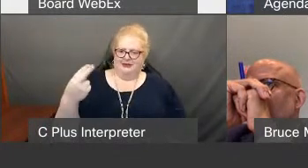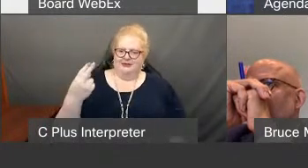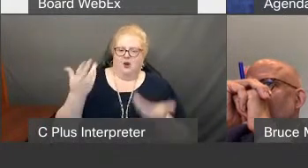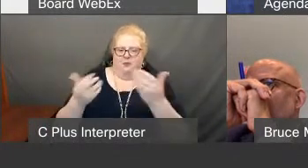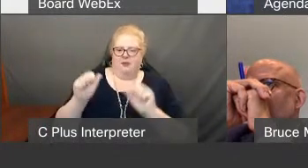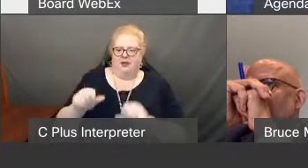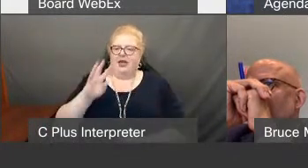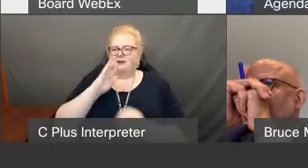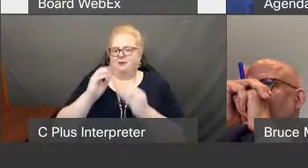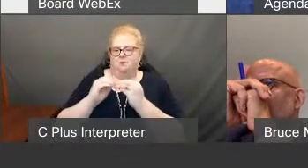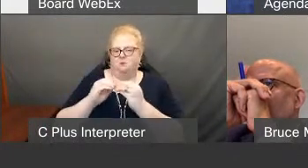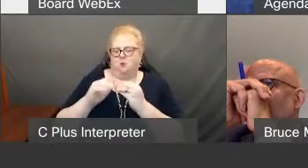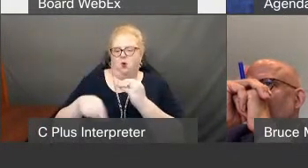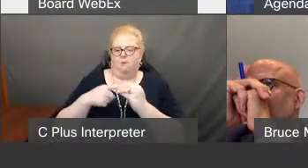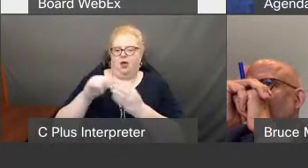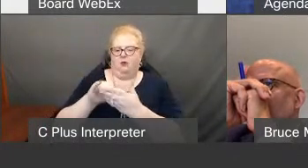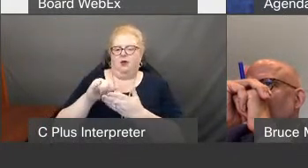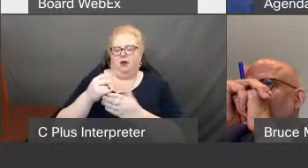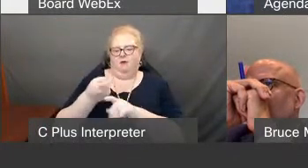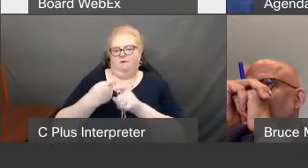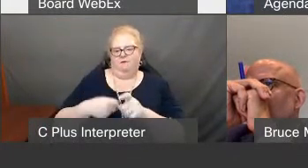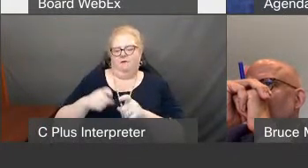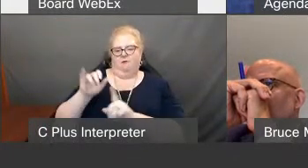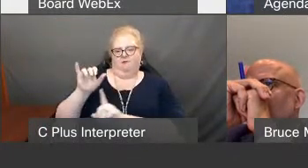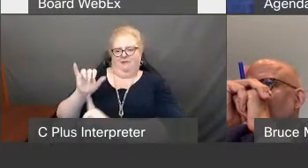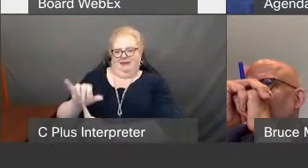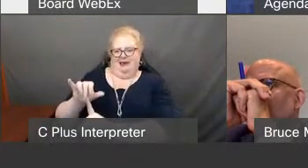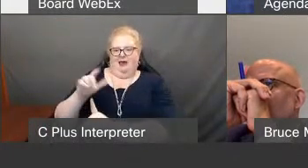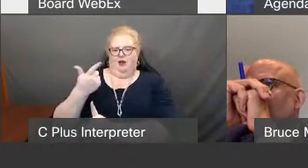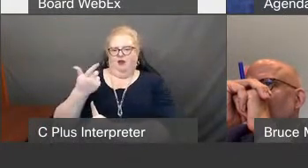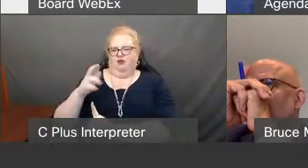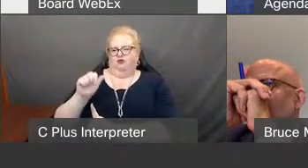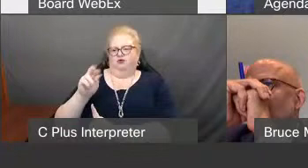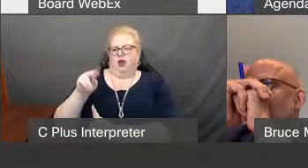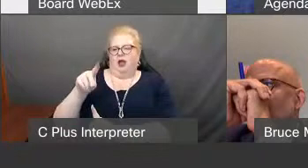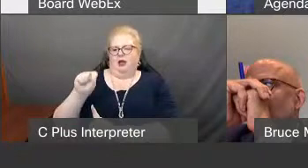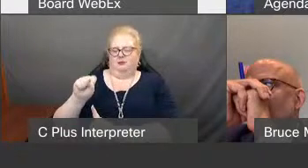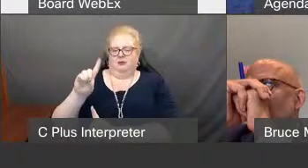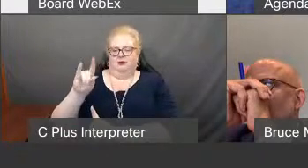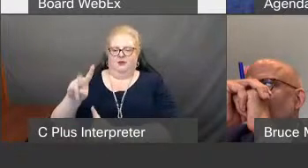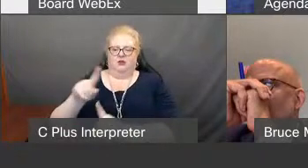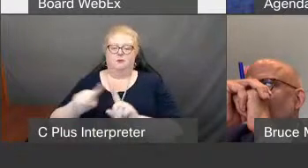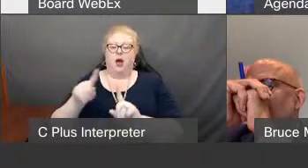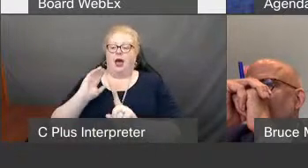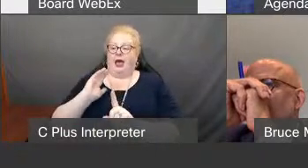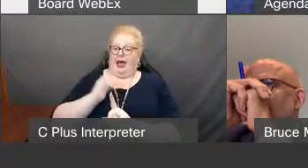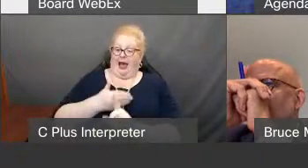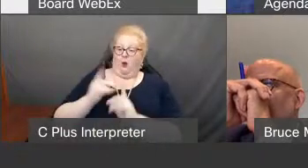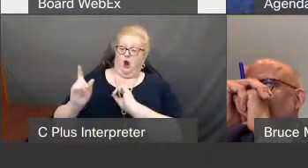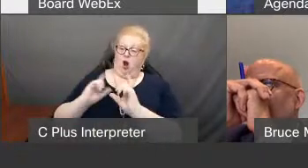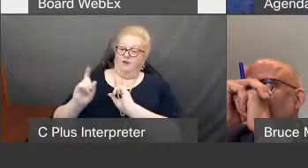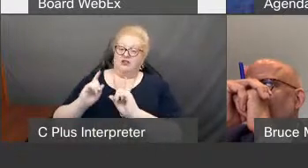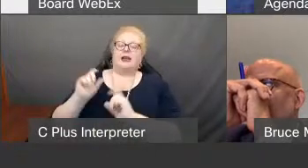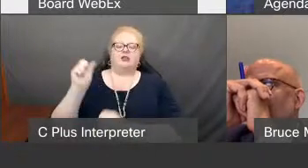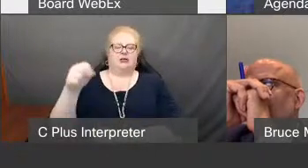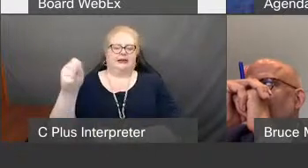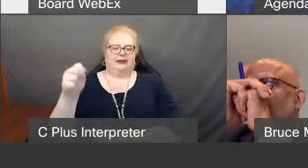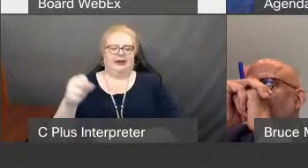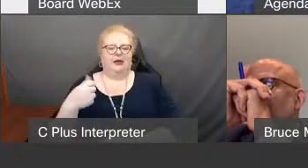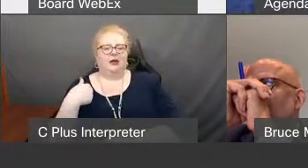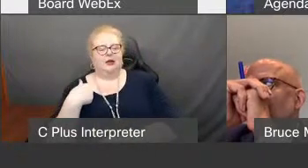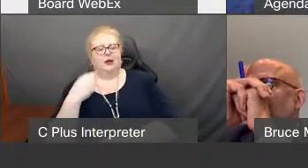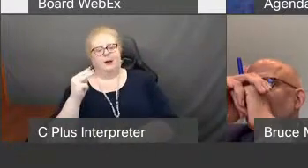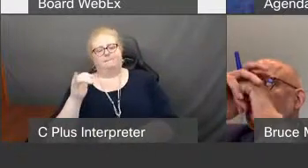that from the grants division, but in my conversations, yes. Thank you. We're looking at how we fully